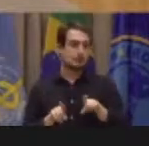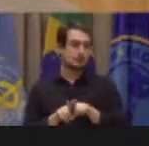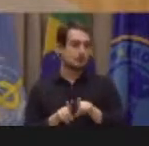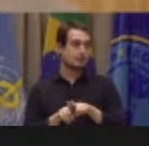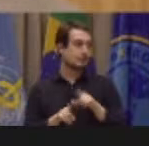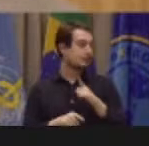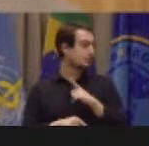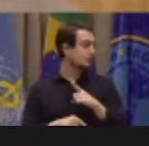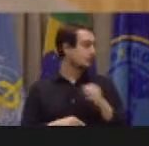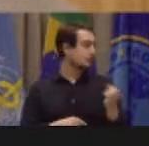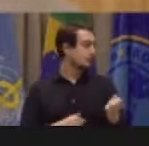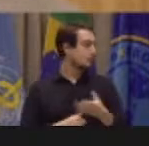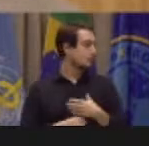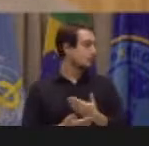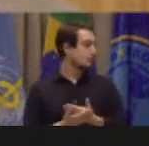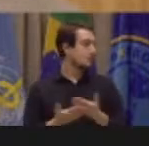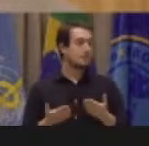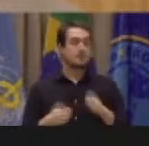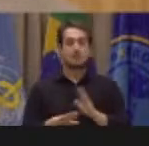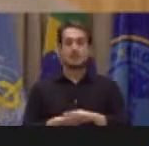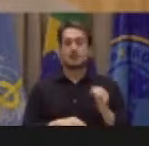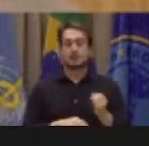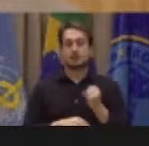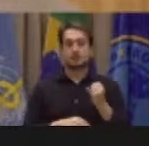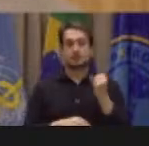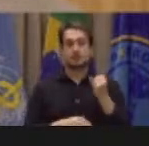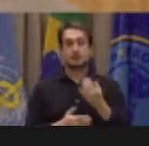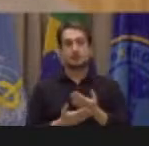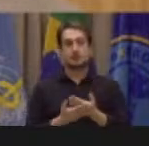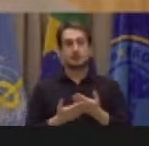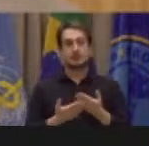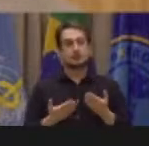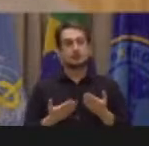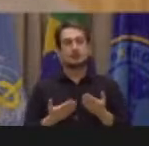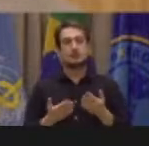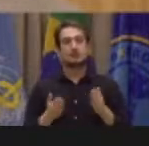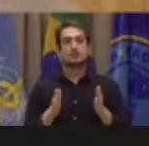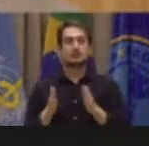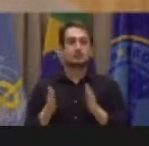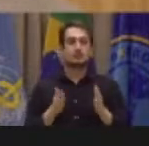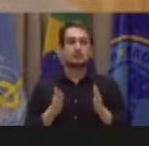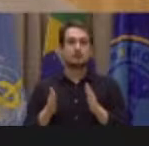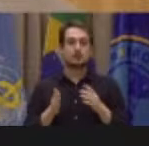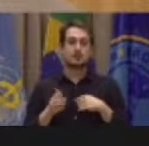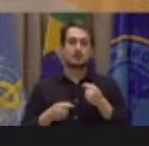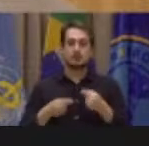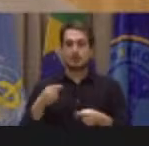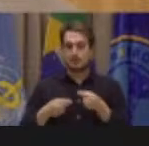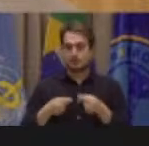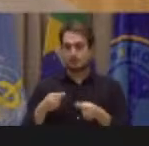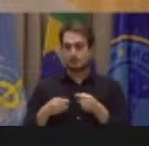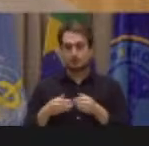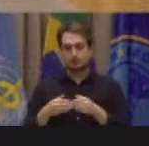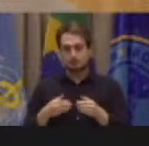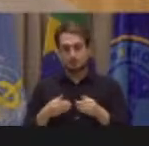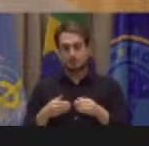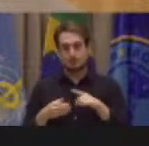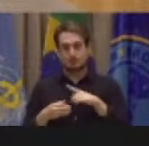we had very good developments. We are in a state of